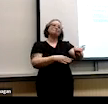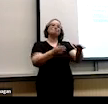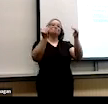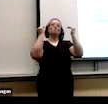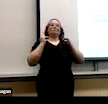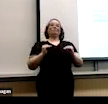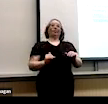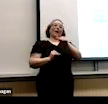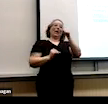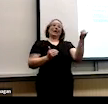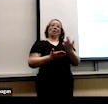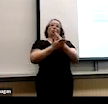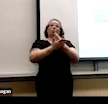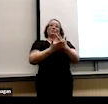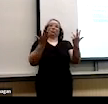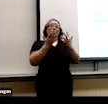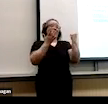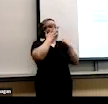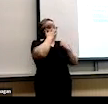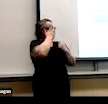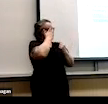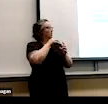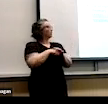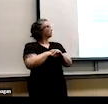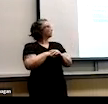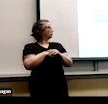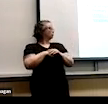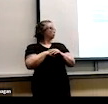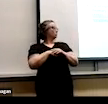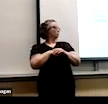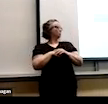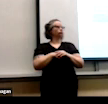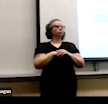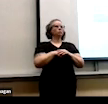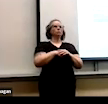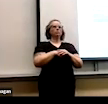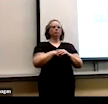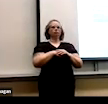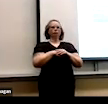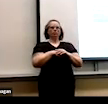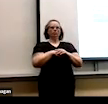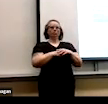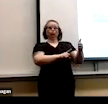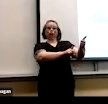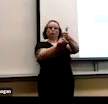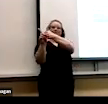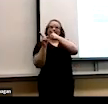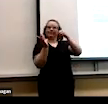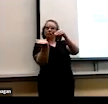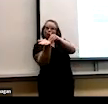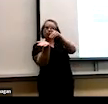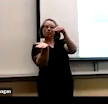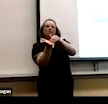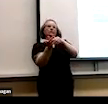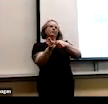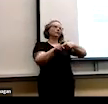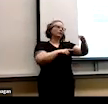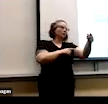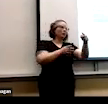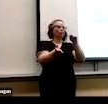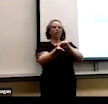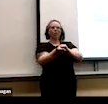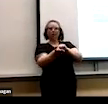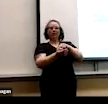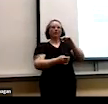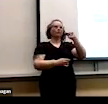we're navigating through the transition, I thought this one might be of interest to the primary care providers in the room. Great resource available